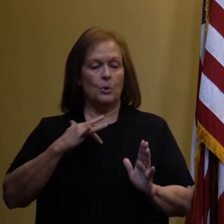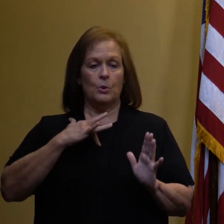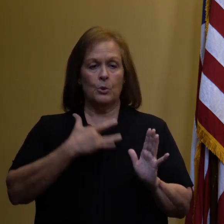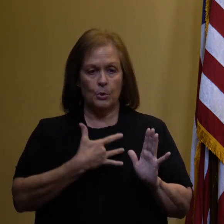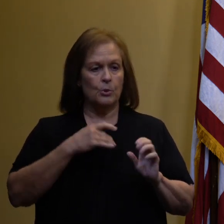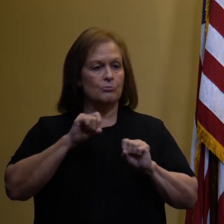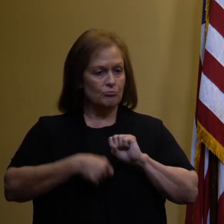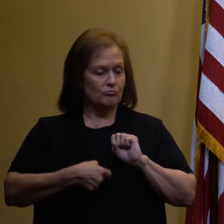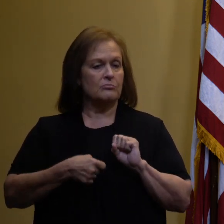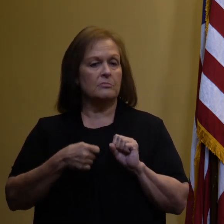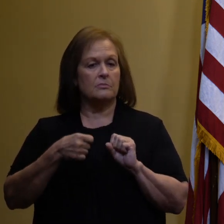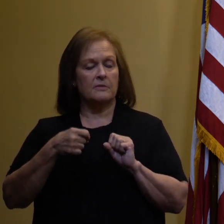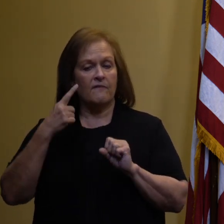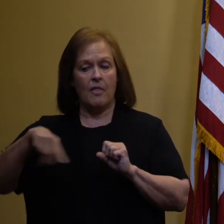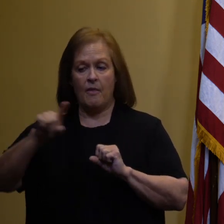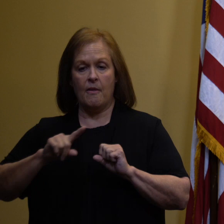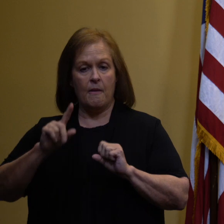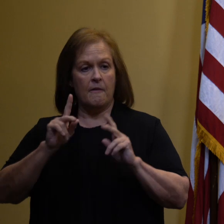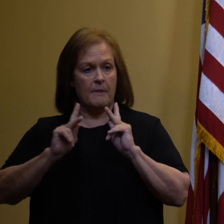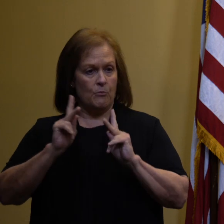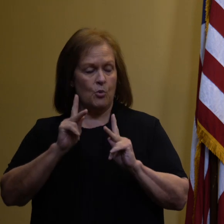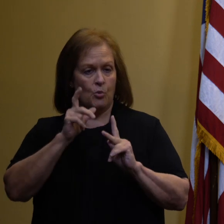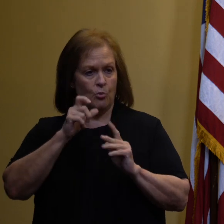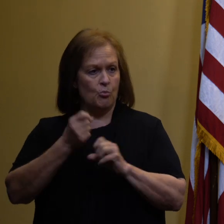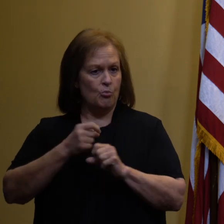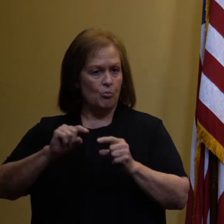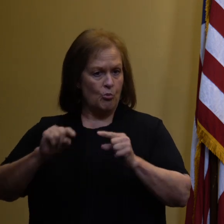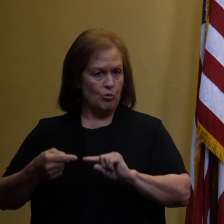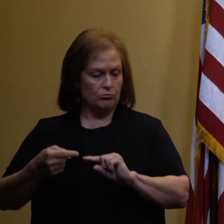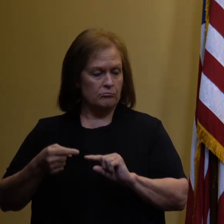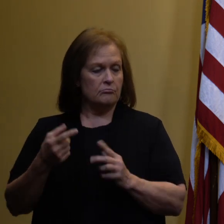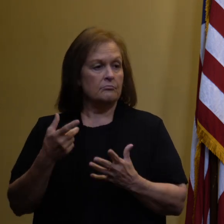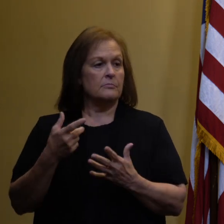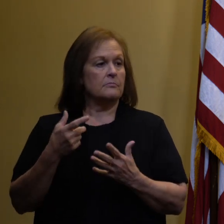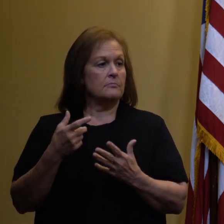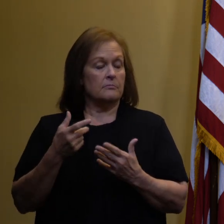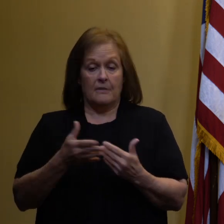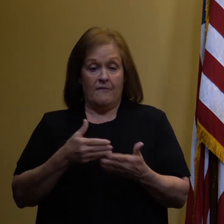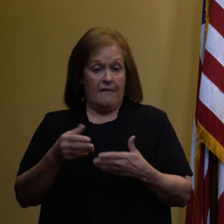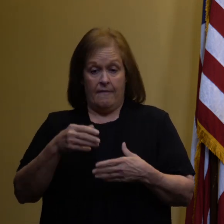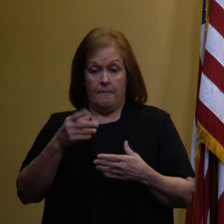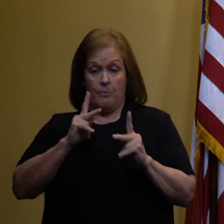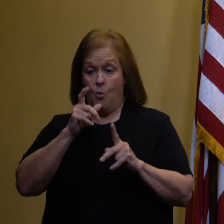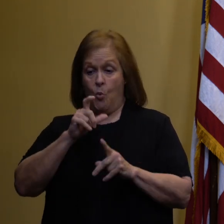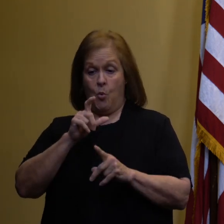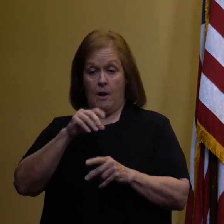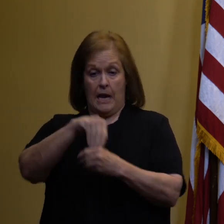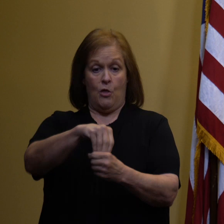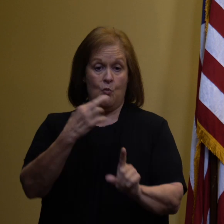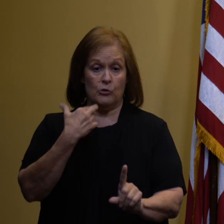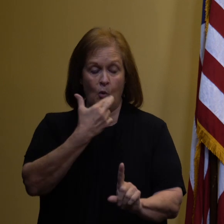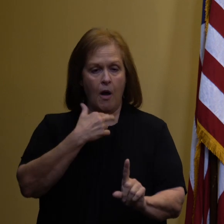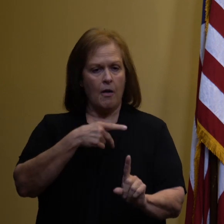to go out to the victims involved, even though it's just, if they were in the restaurant, they were